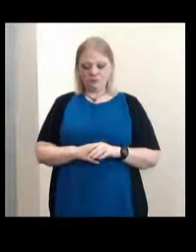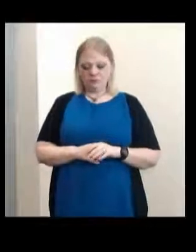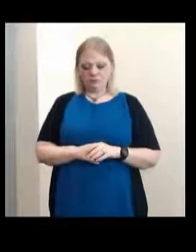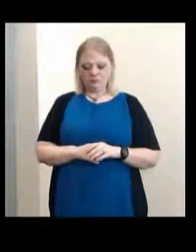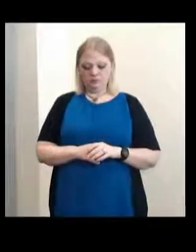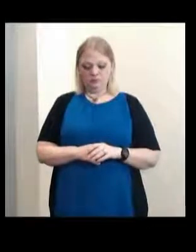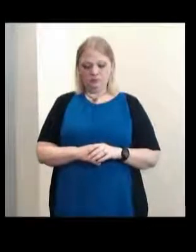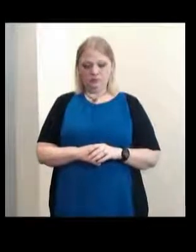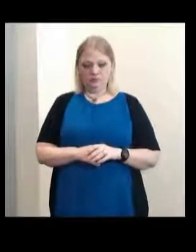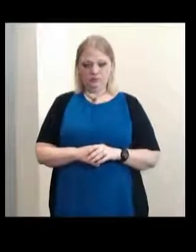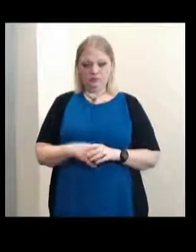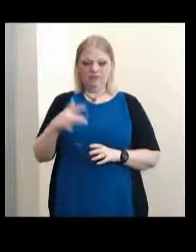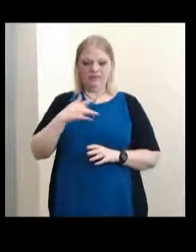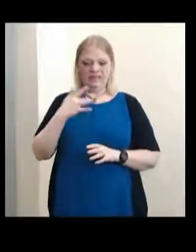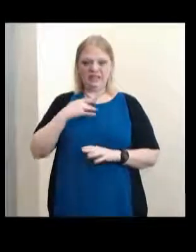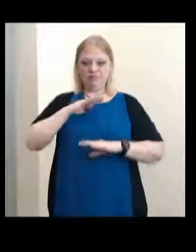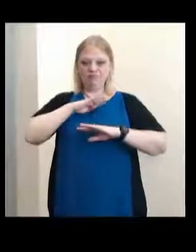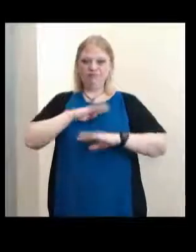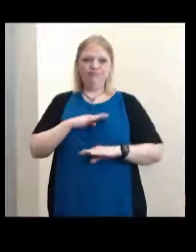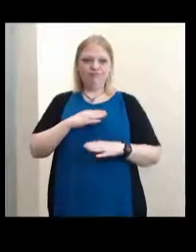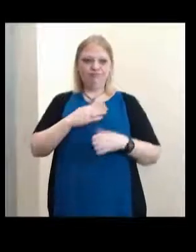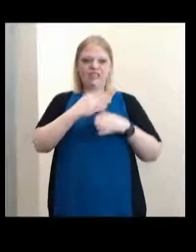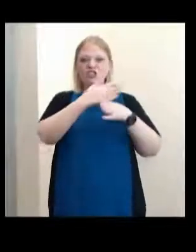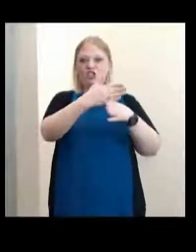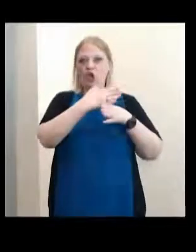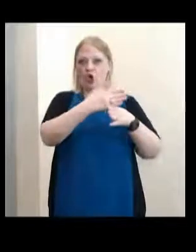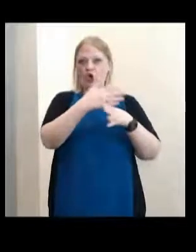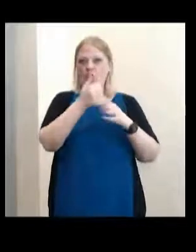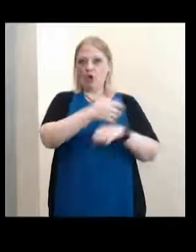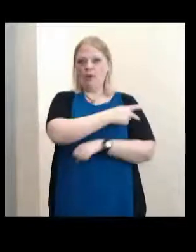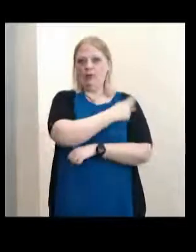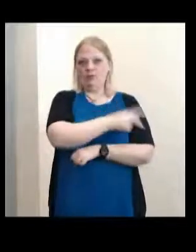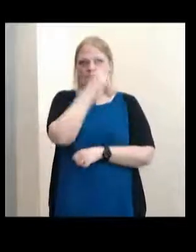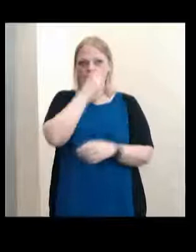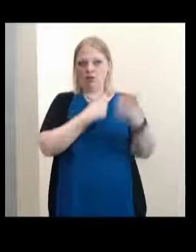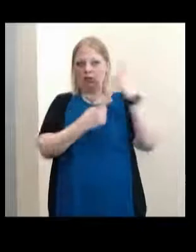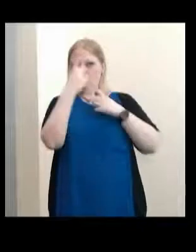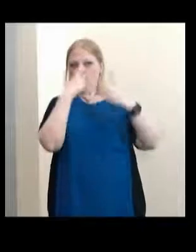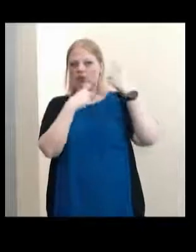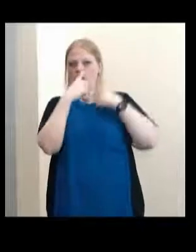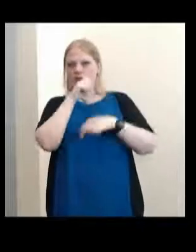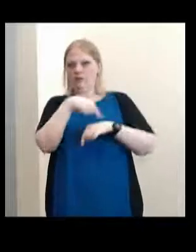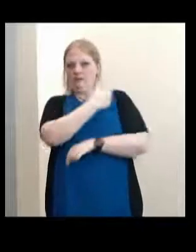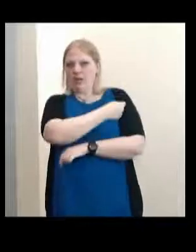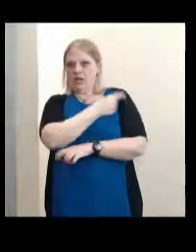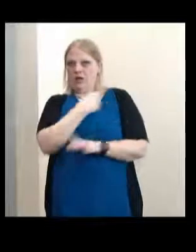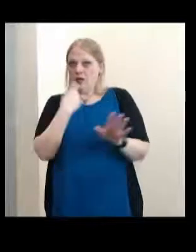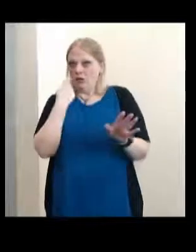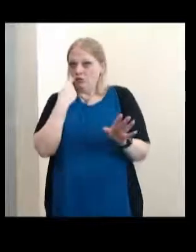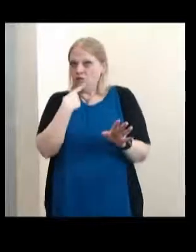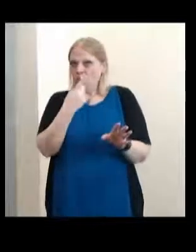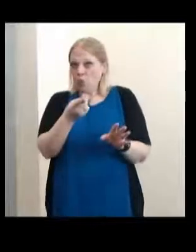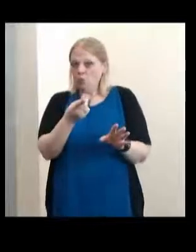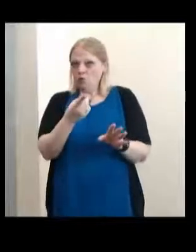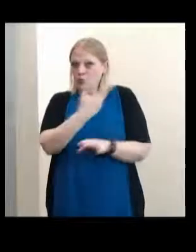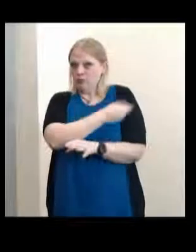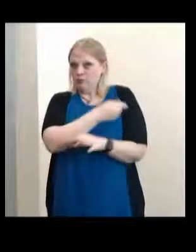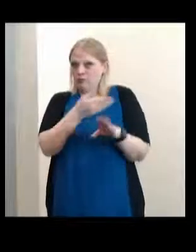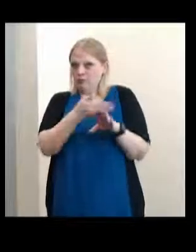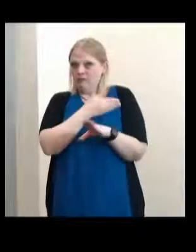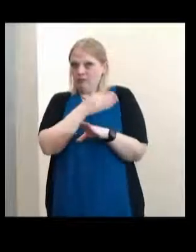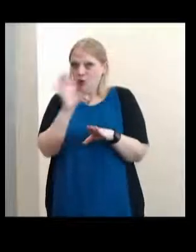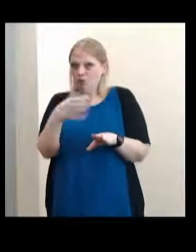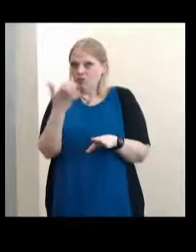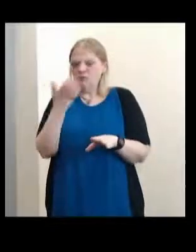The sense of relief is what I share with my patients when they ask me about my vaccination. As I told you, I got it right before Christmas, and that was the best Christmas